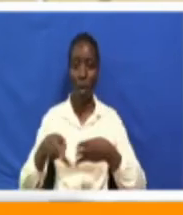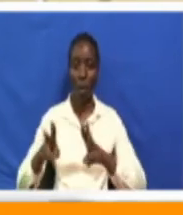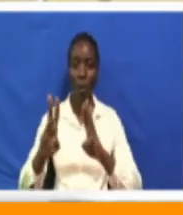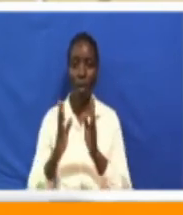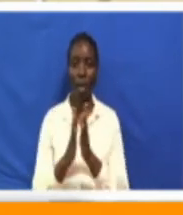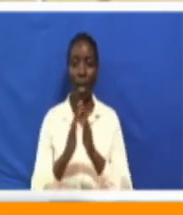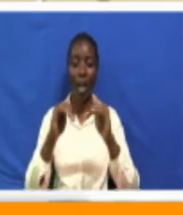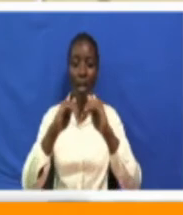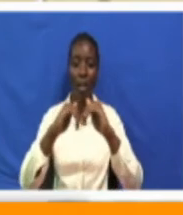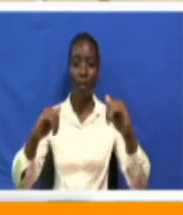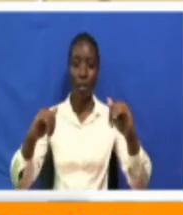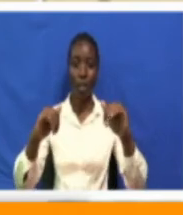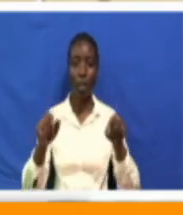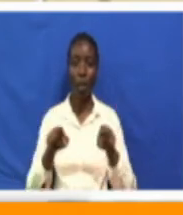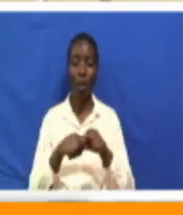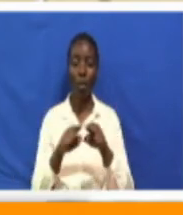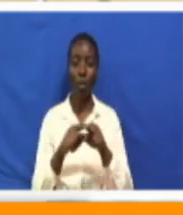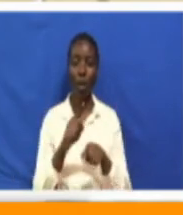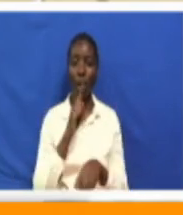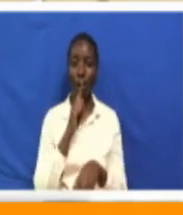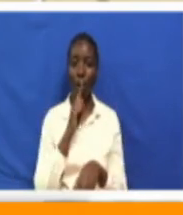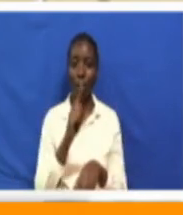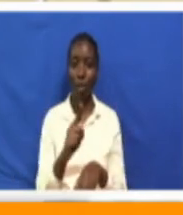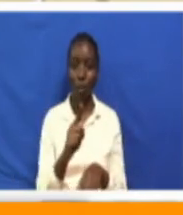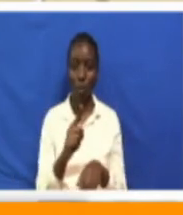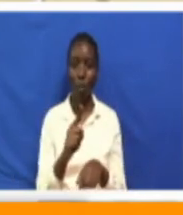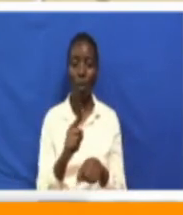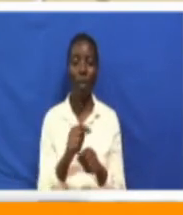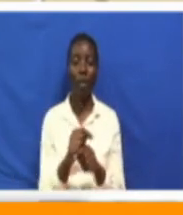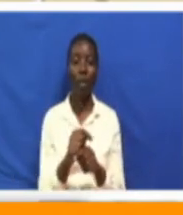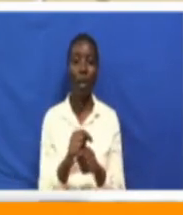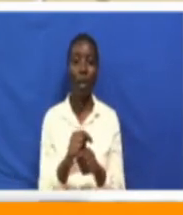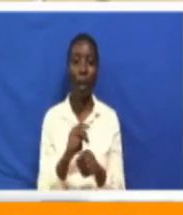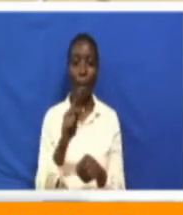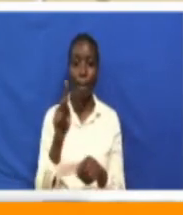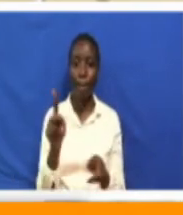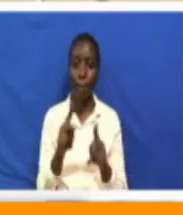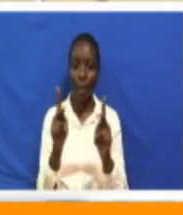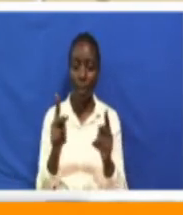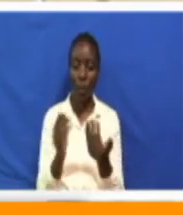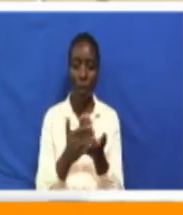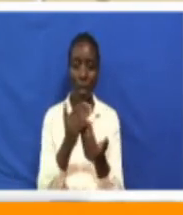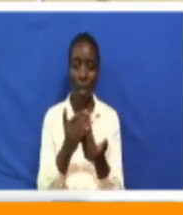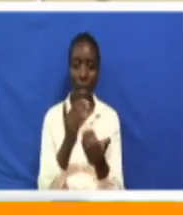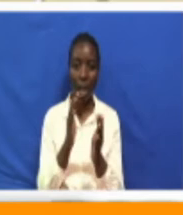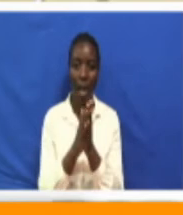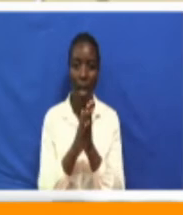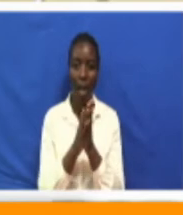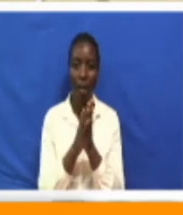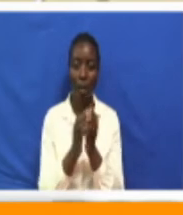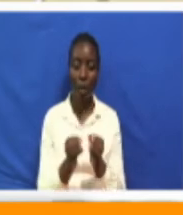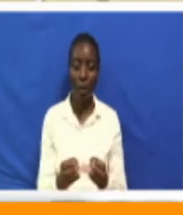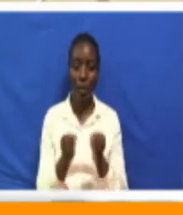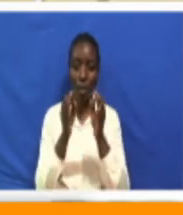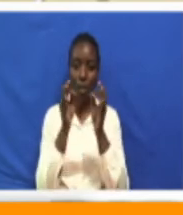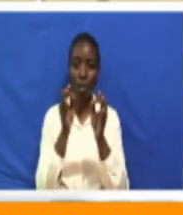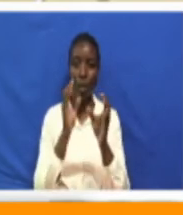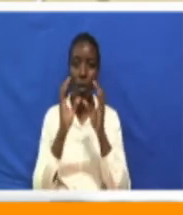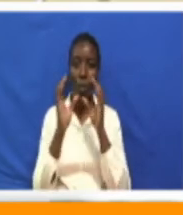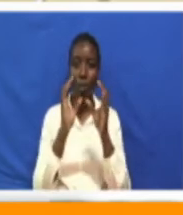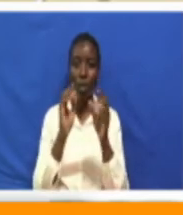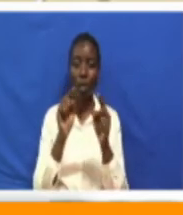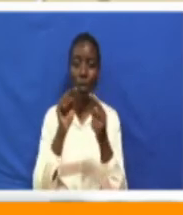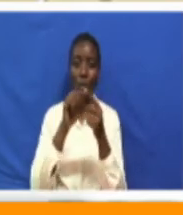the division will also ensure effective pastoral care and efficient communication to all